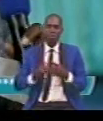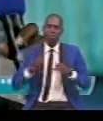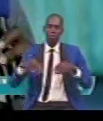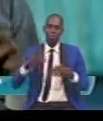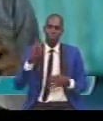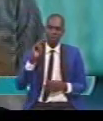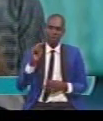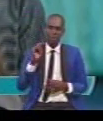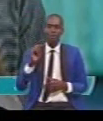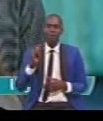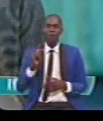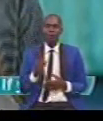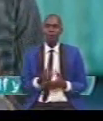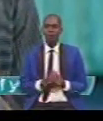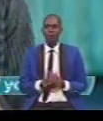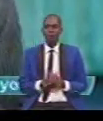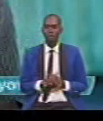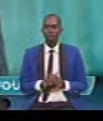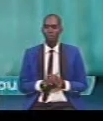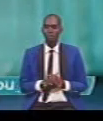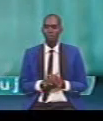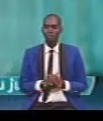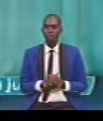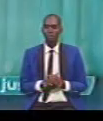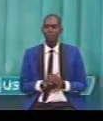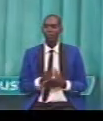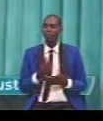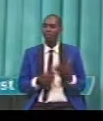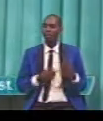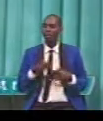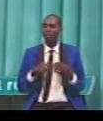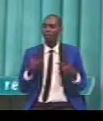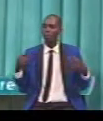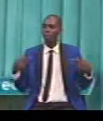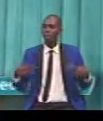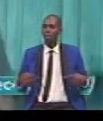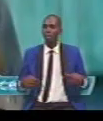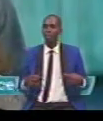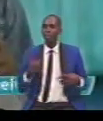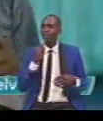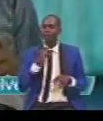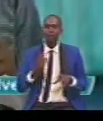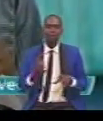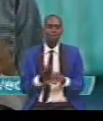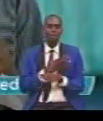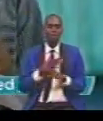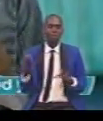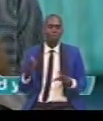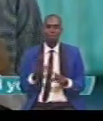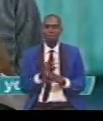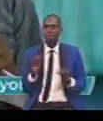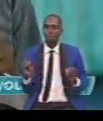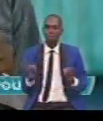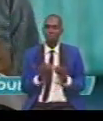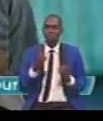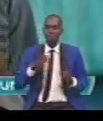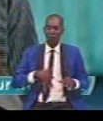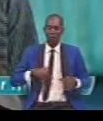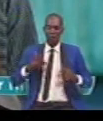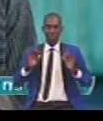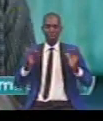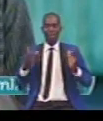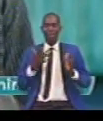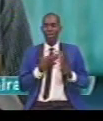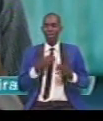That is my testimony. Then the pain, how about the pain? The pain is gone, it's no more. You felt light and the pain